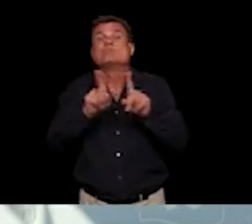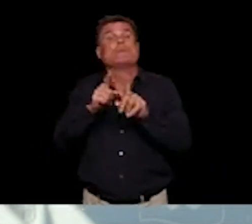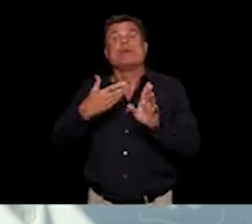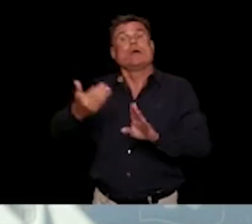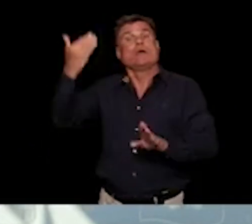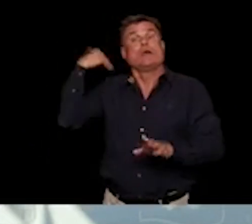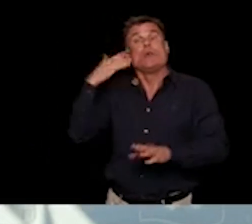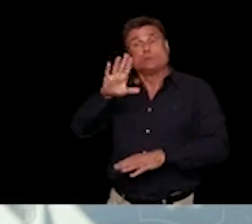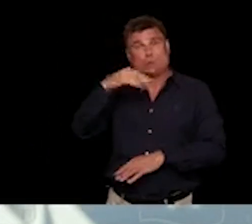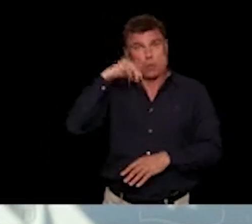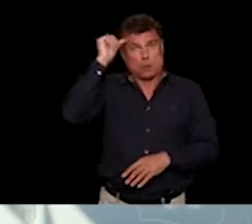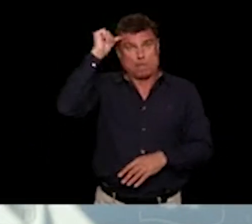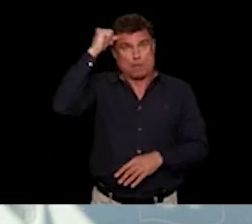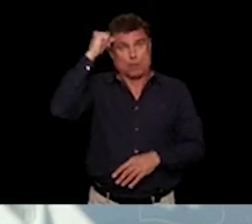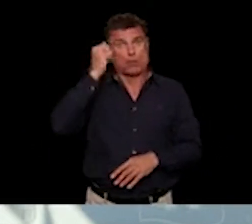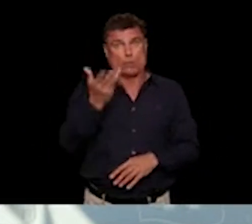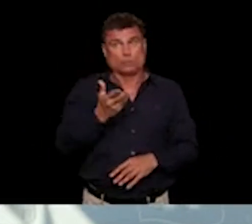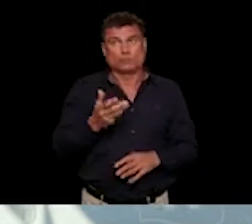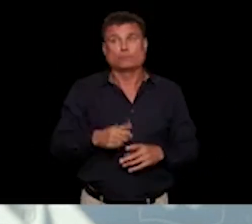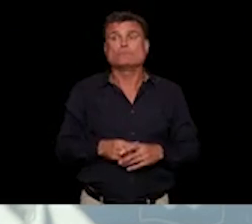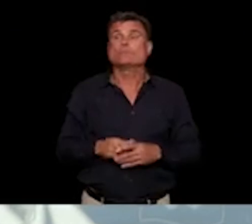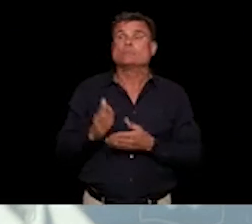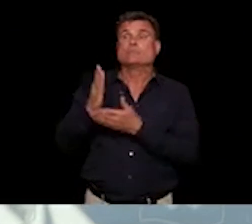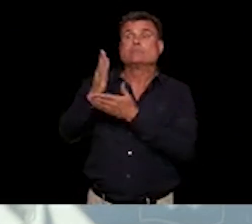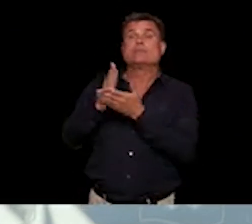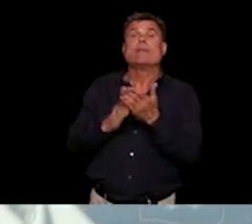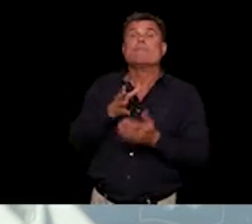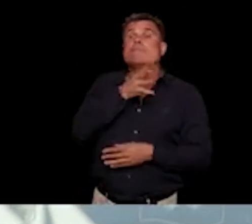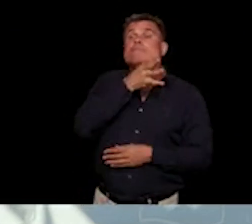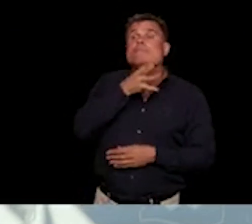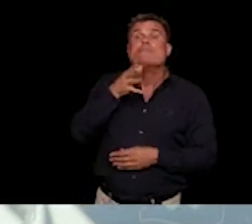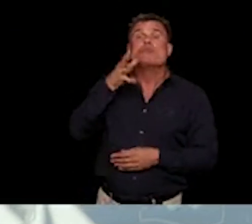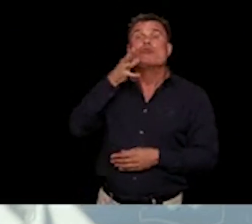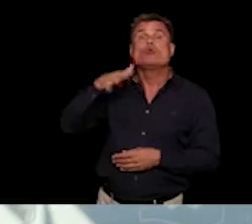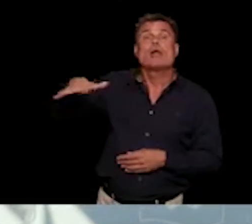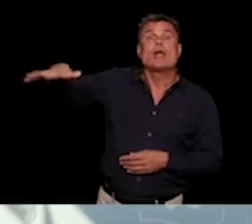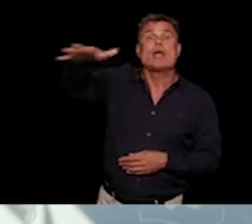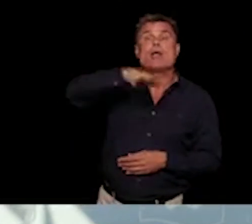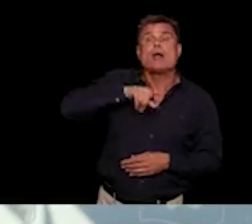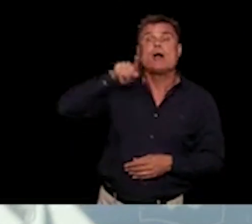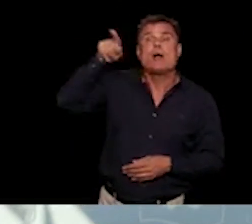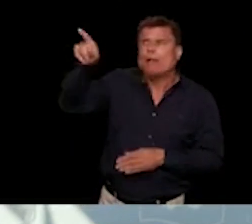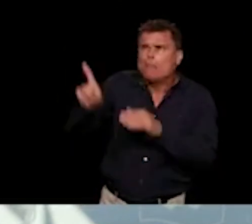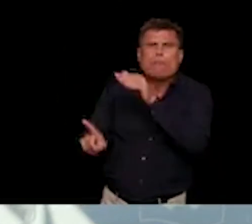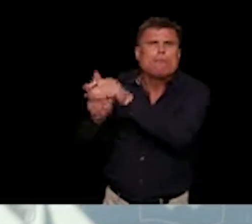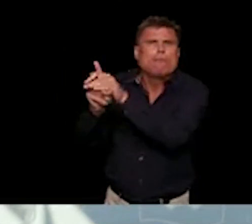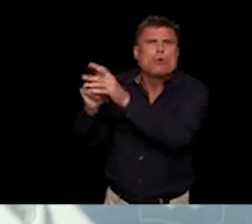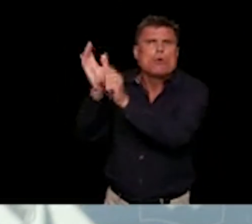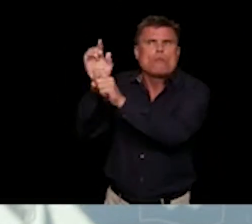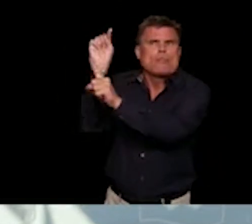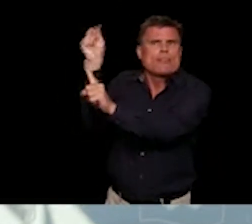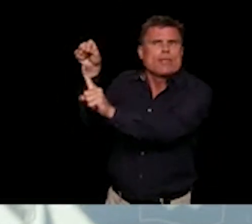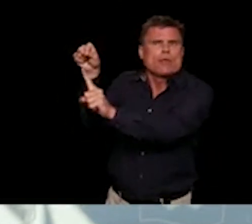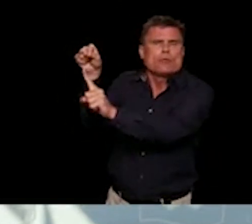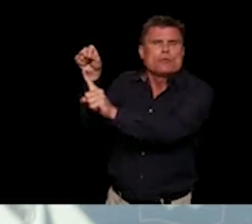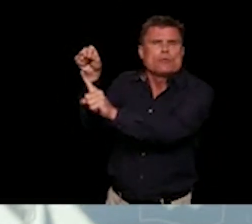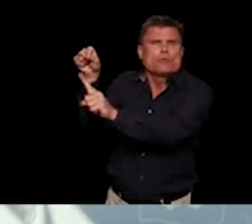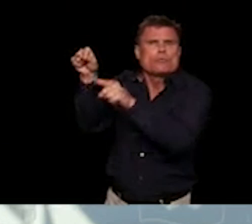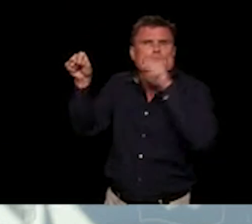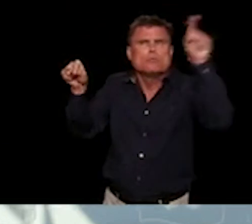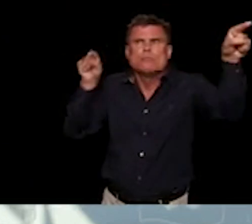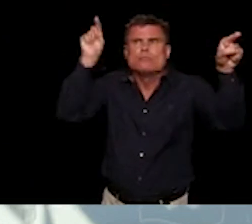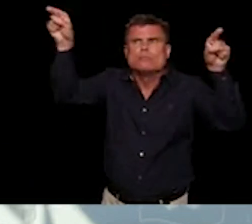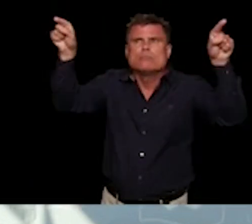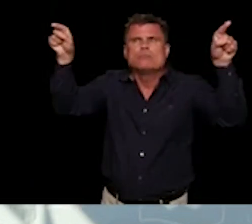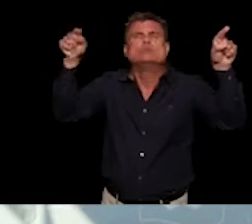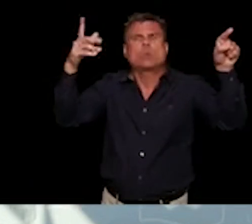and we made extraordinary steps to ensure that people in public health led this, Vancouver Coastal Health in particular, and Dr.